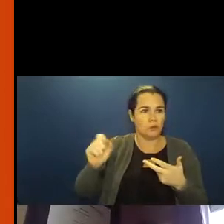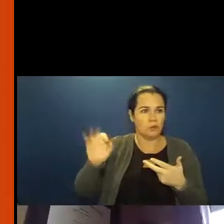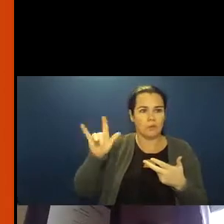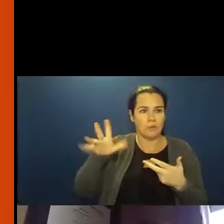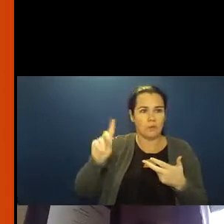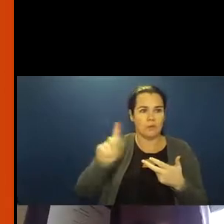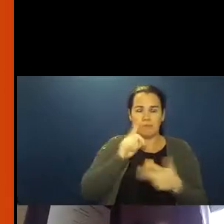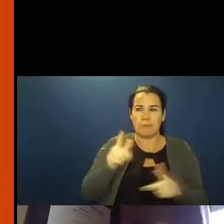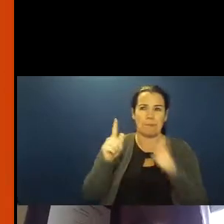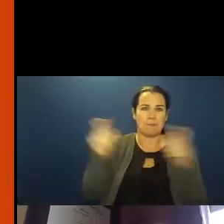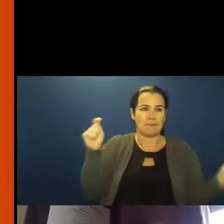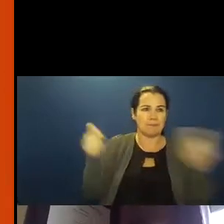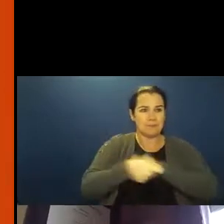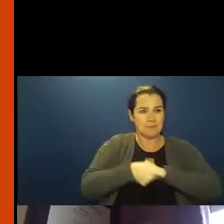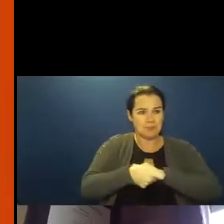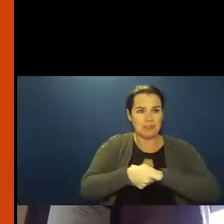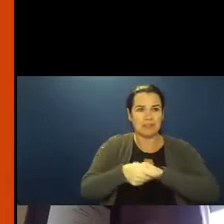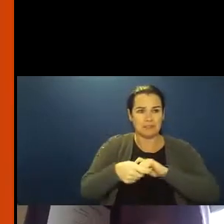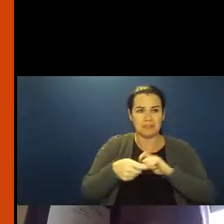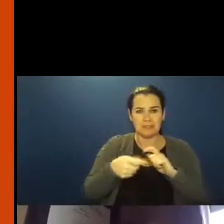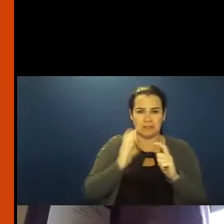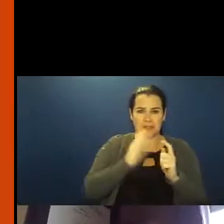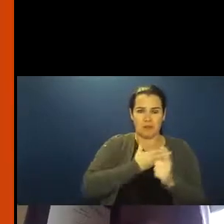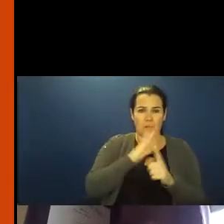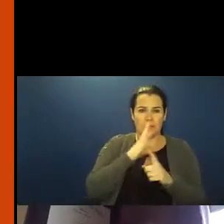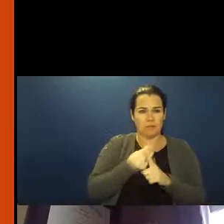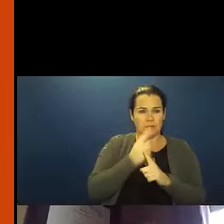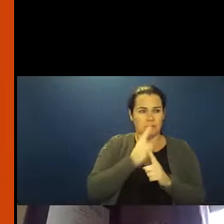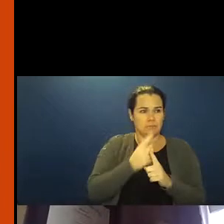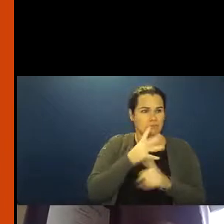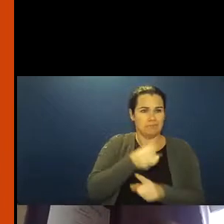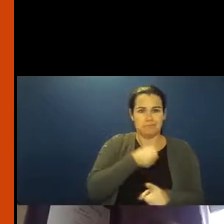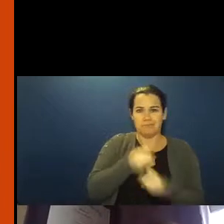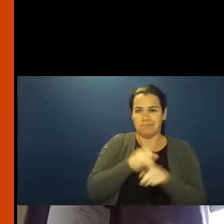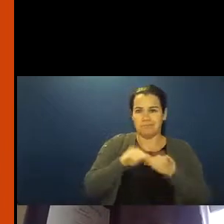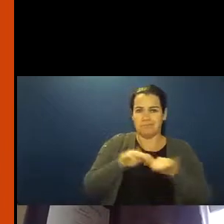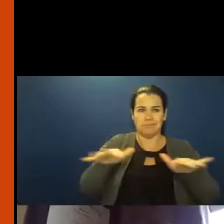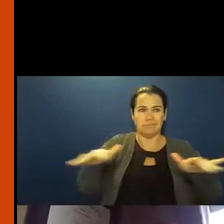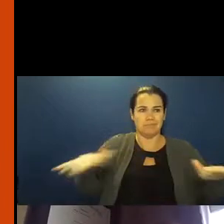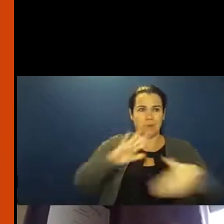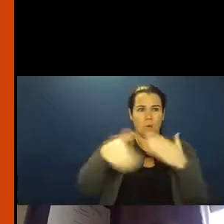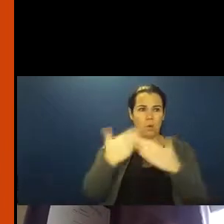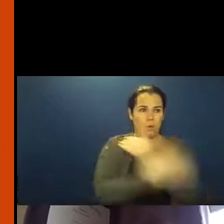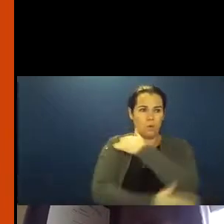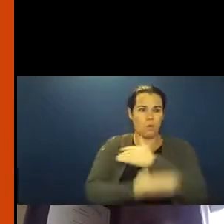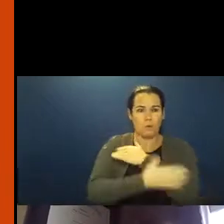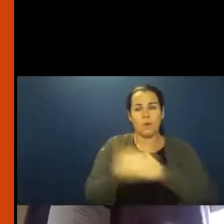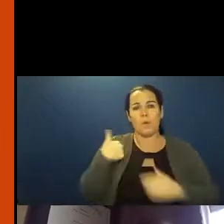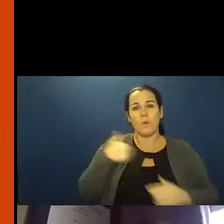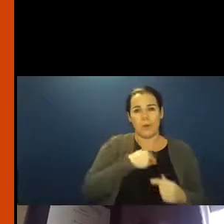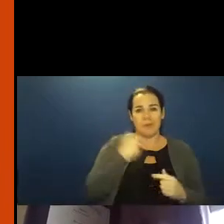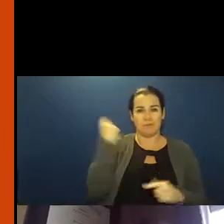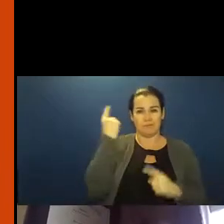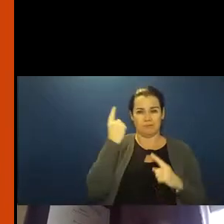have pushed us inward and have scattered us across the country. And these are the things that we have to look to